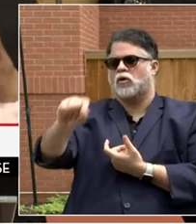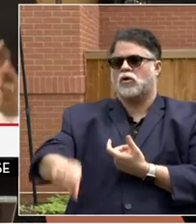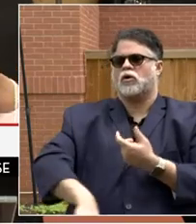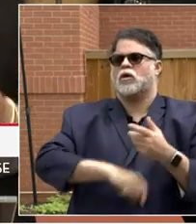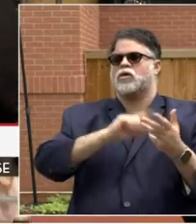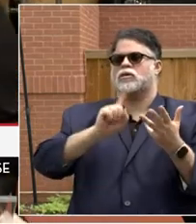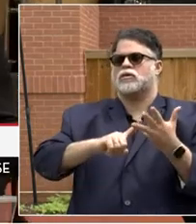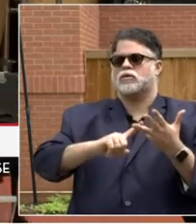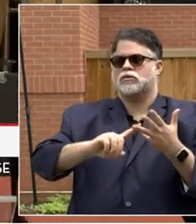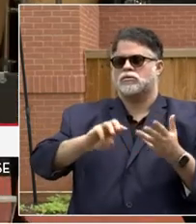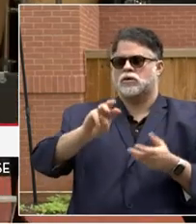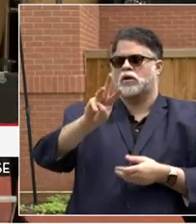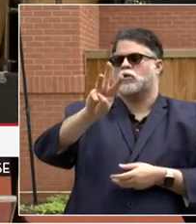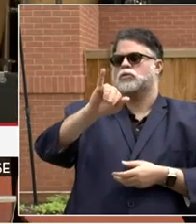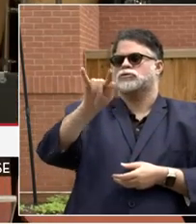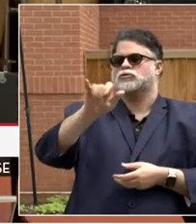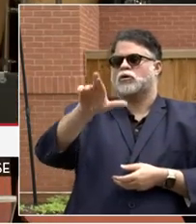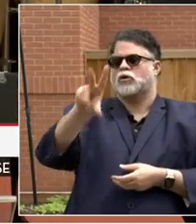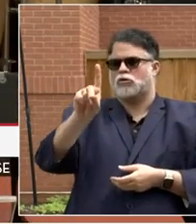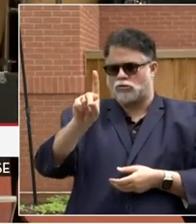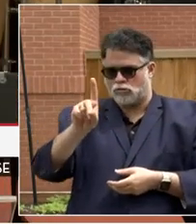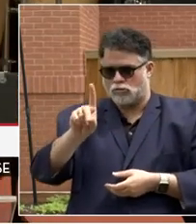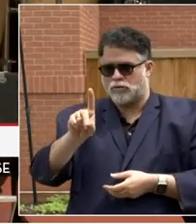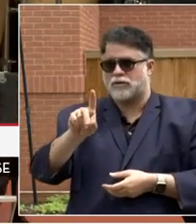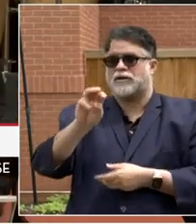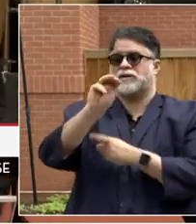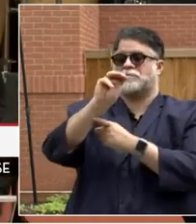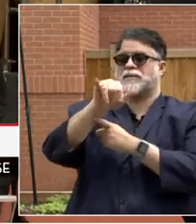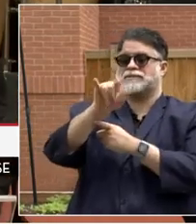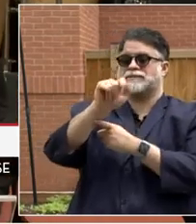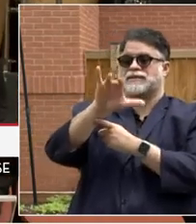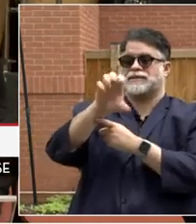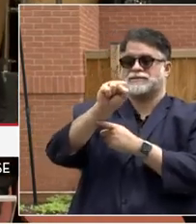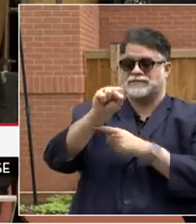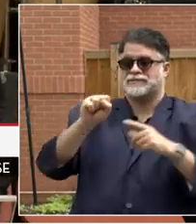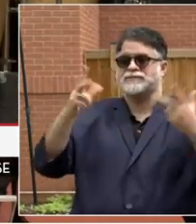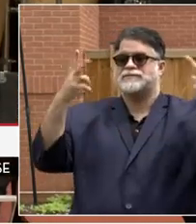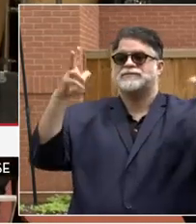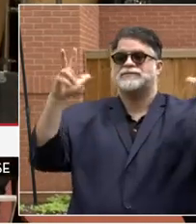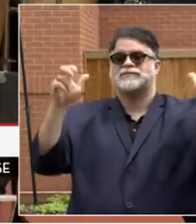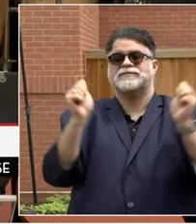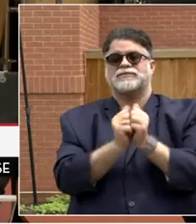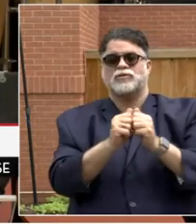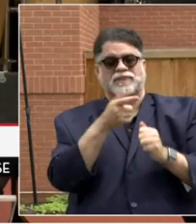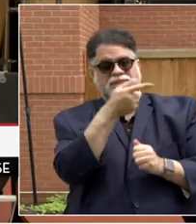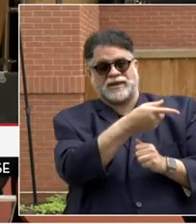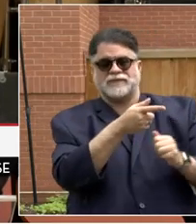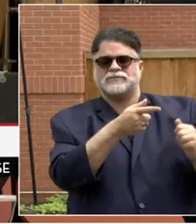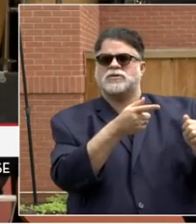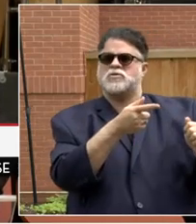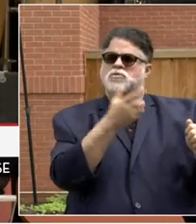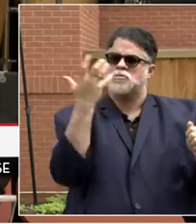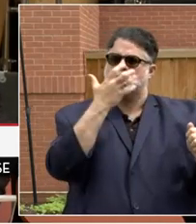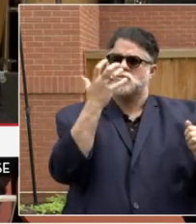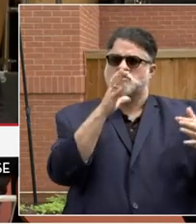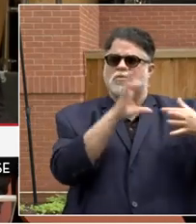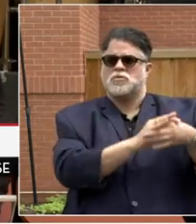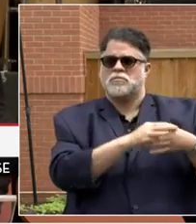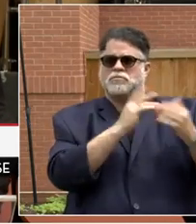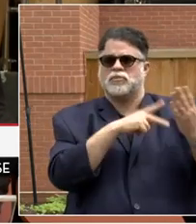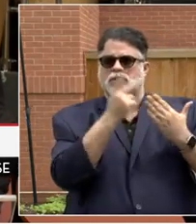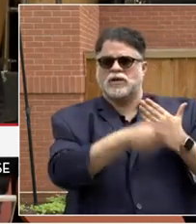active in this gun violence awareness space. And Monumental Basketball has agreed to partner and join with us in the 202 for